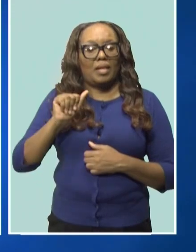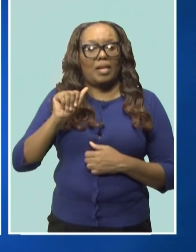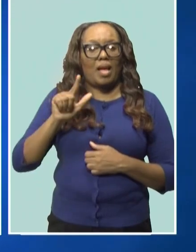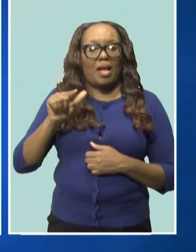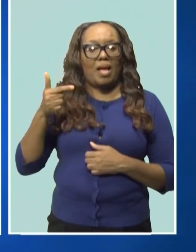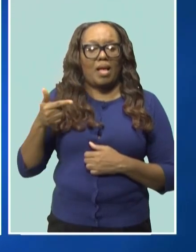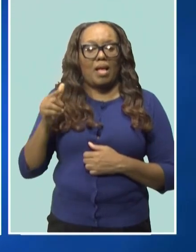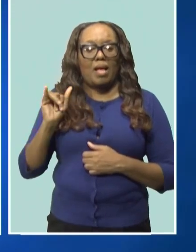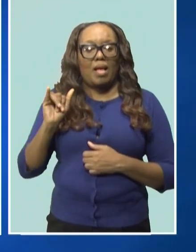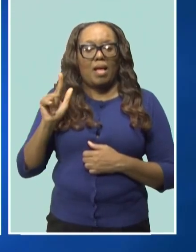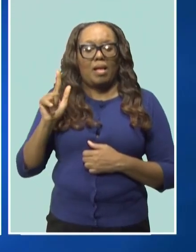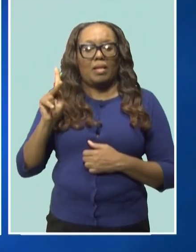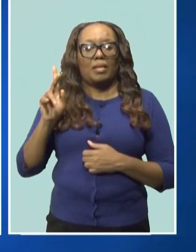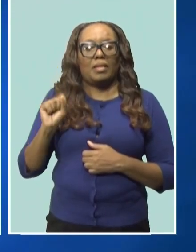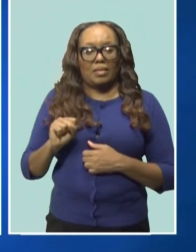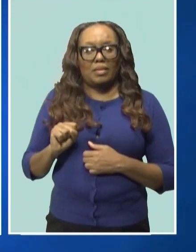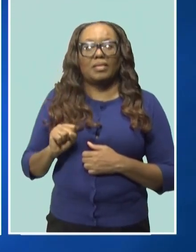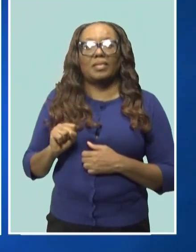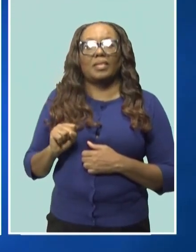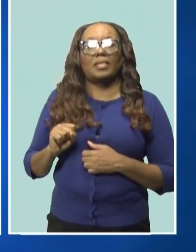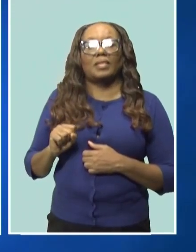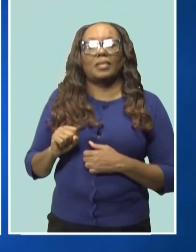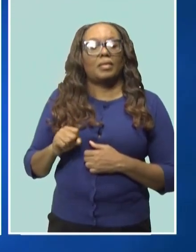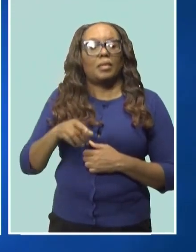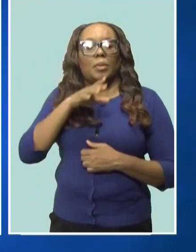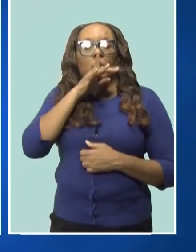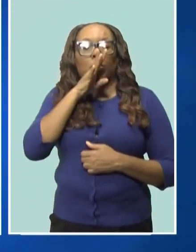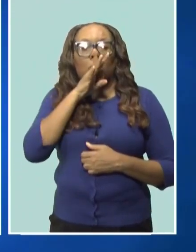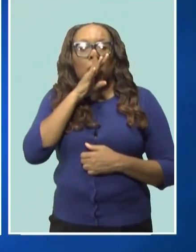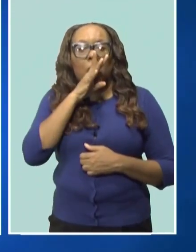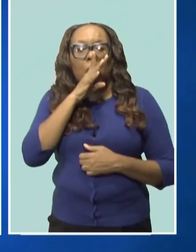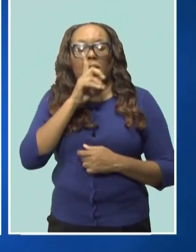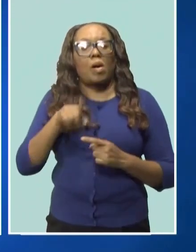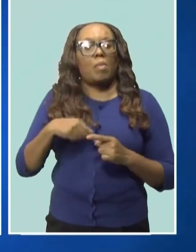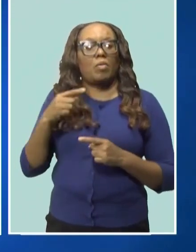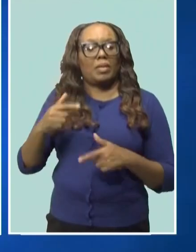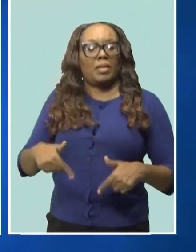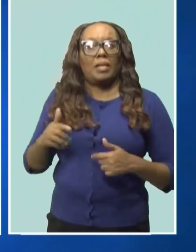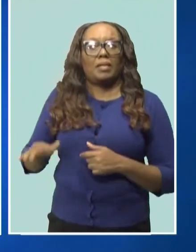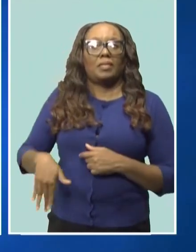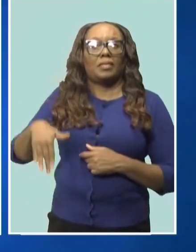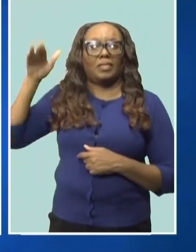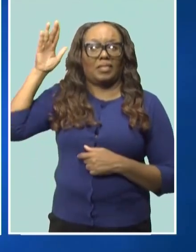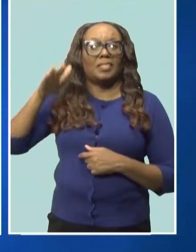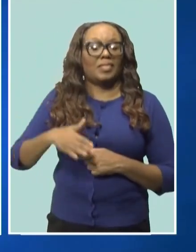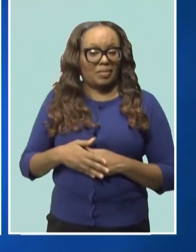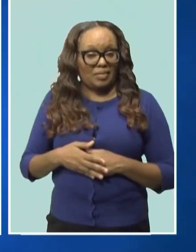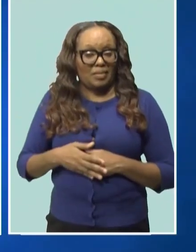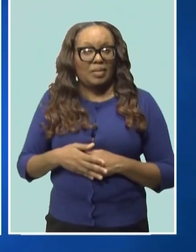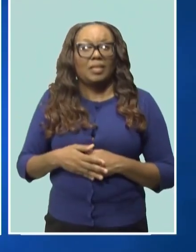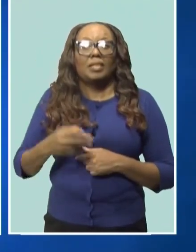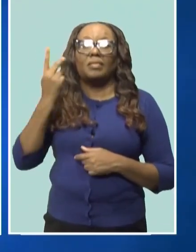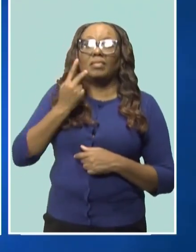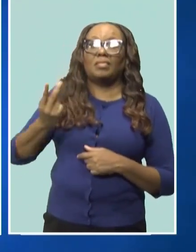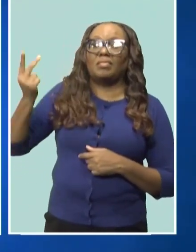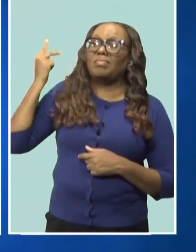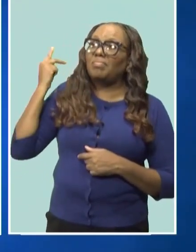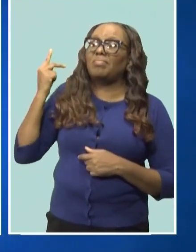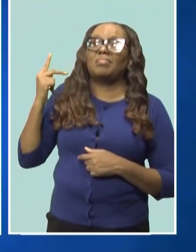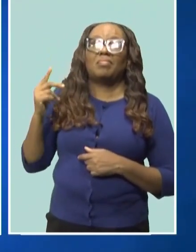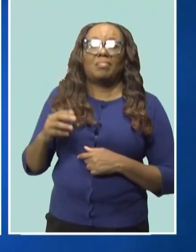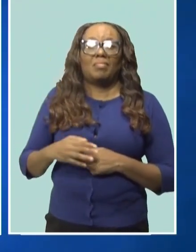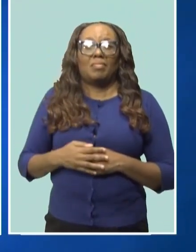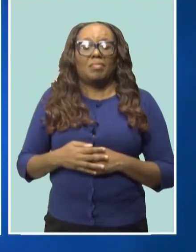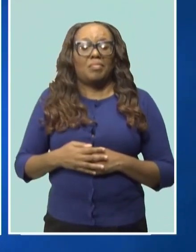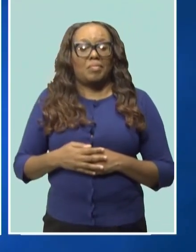eulogized him, a man he met in 1973 when the nation began in St. Mary's Row. He recounted capturing the arrival